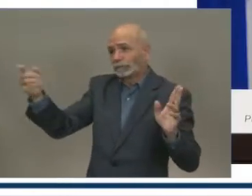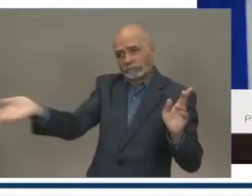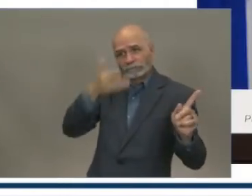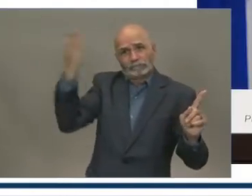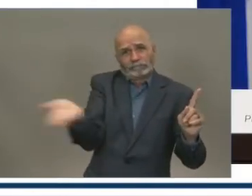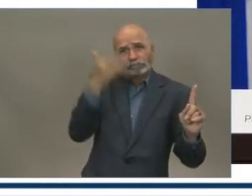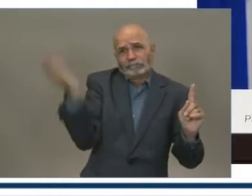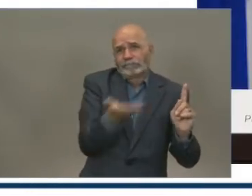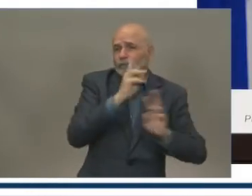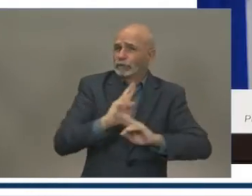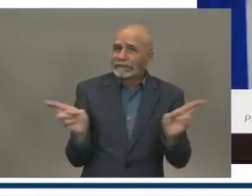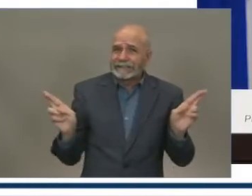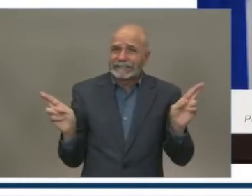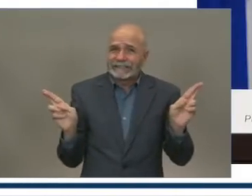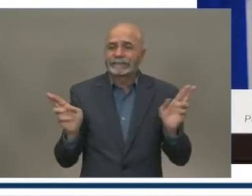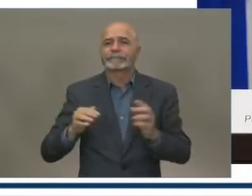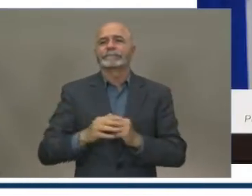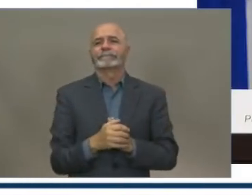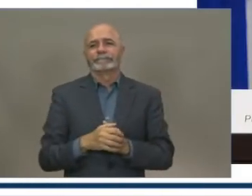step.